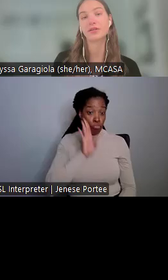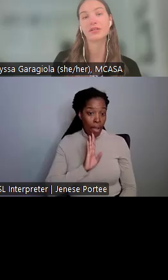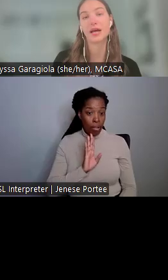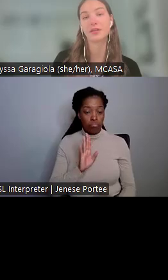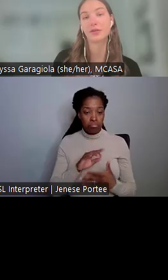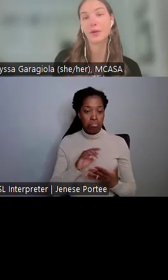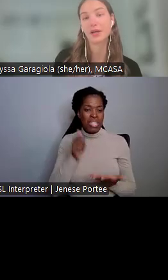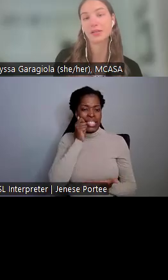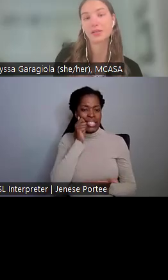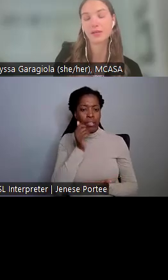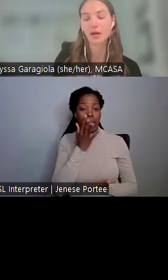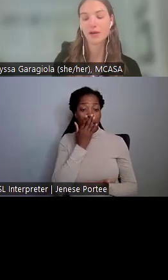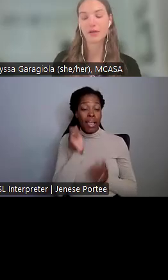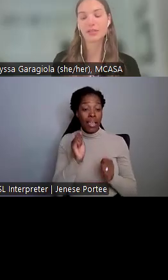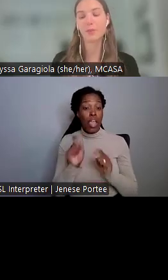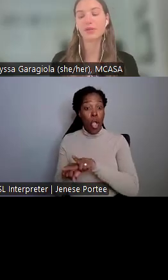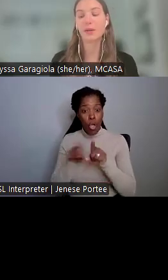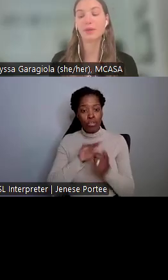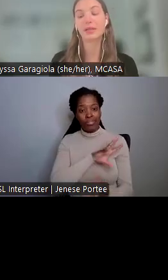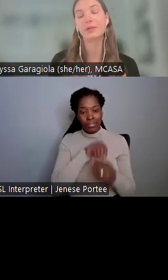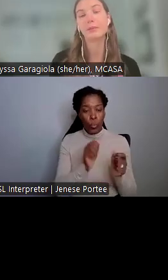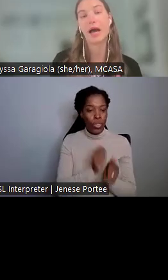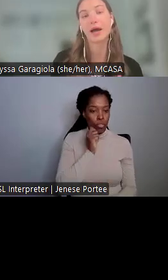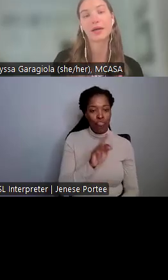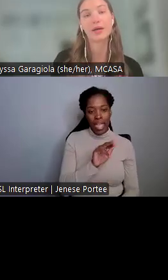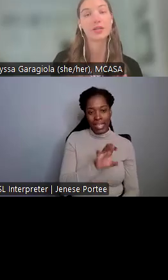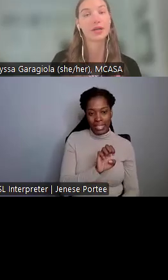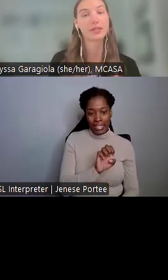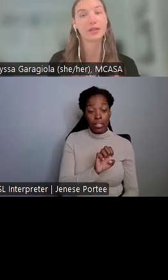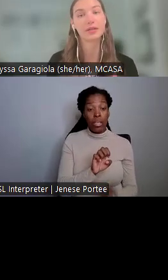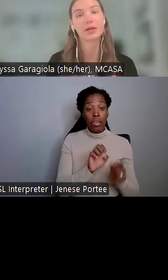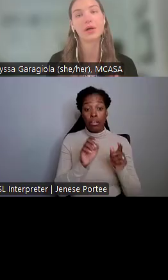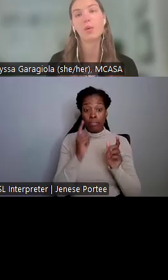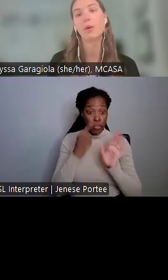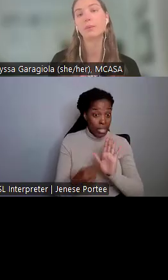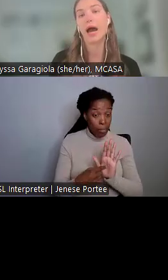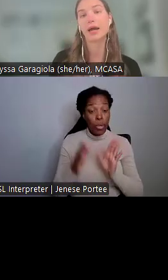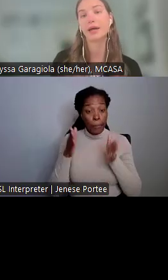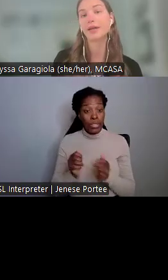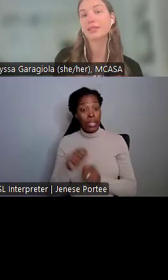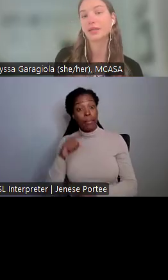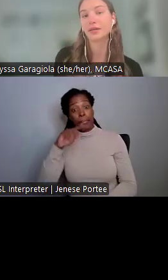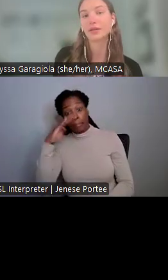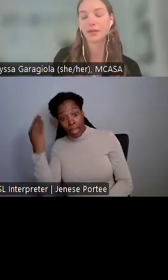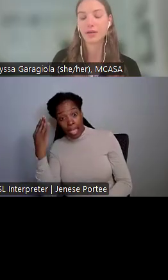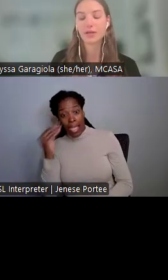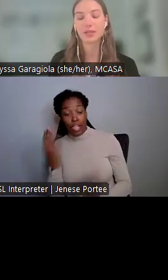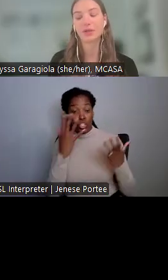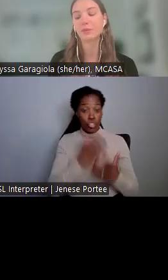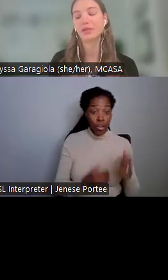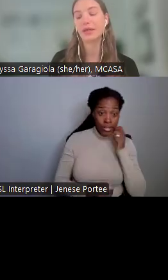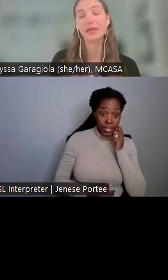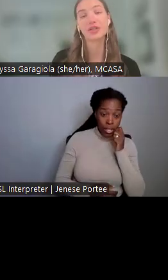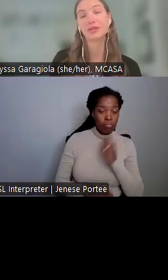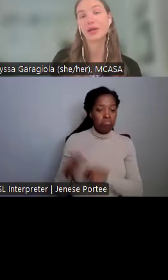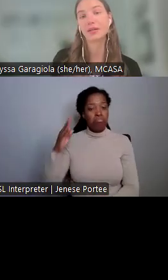also intersect with race. For example, someone can be black and dark-skinned or black and light-skinned. Someone